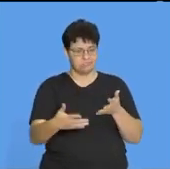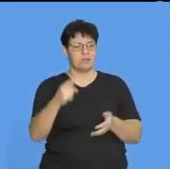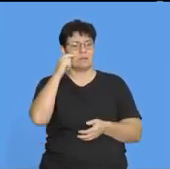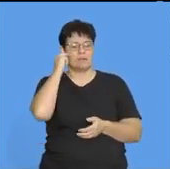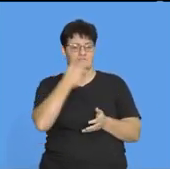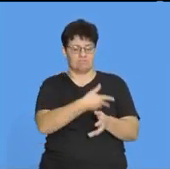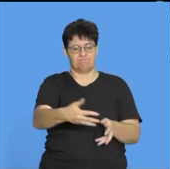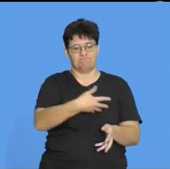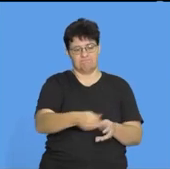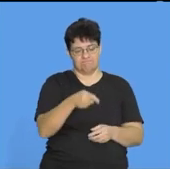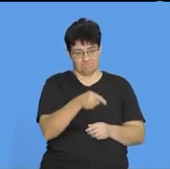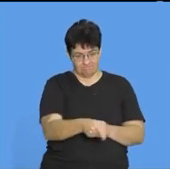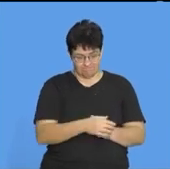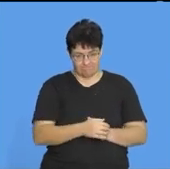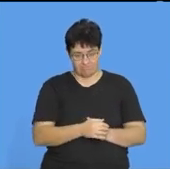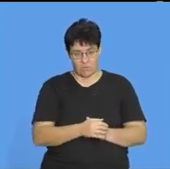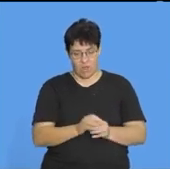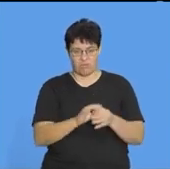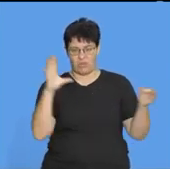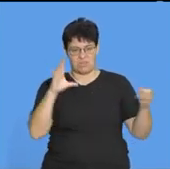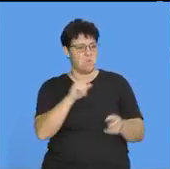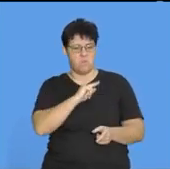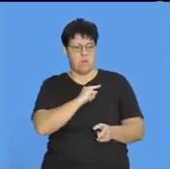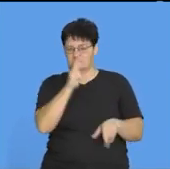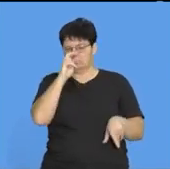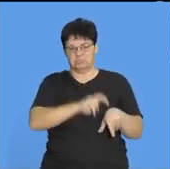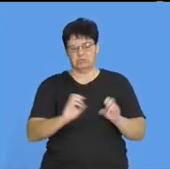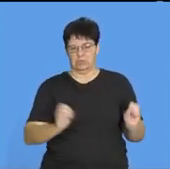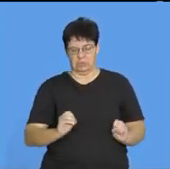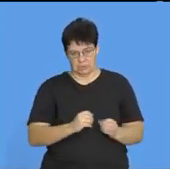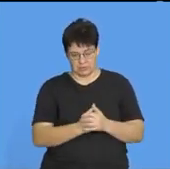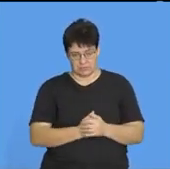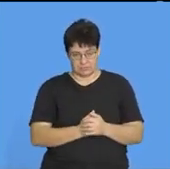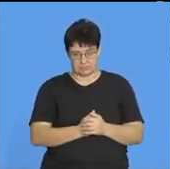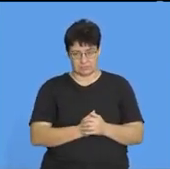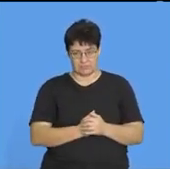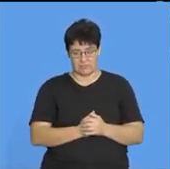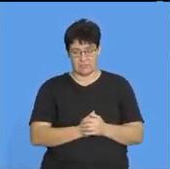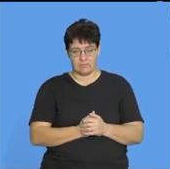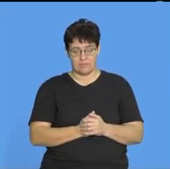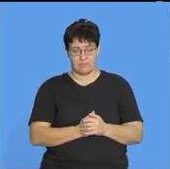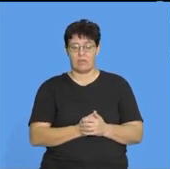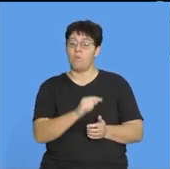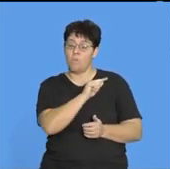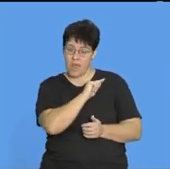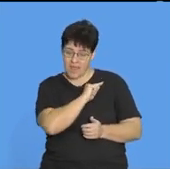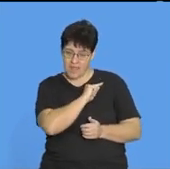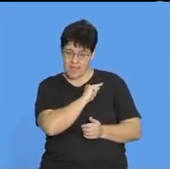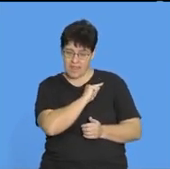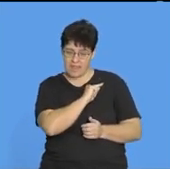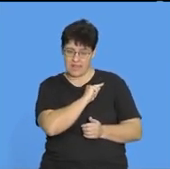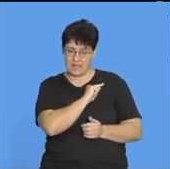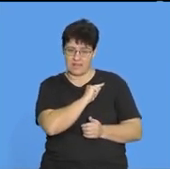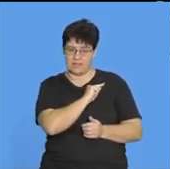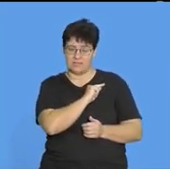the menstrual phase, where the lining of the endometrium is released. And that occurs due to the